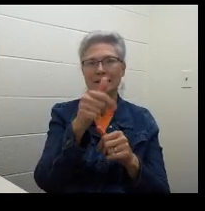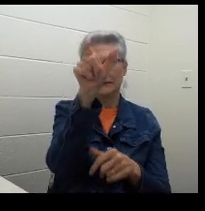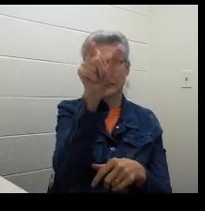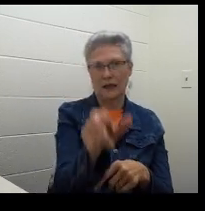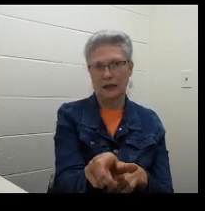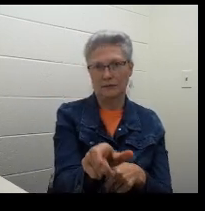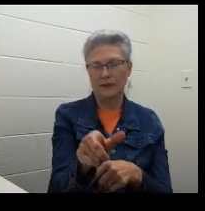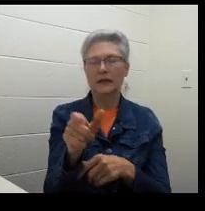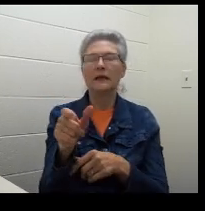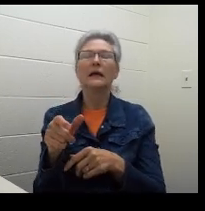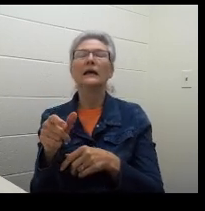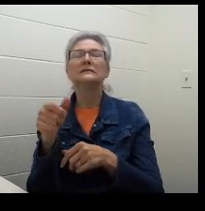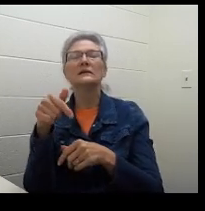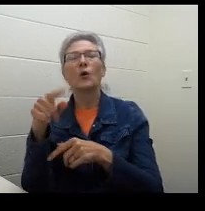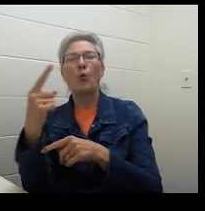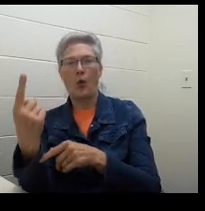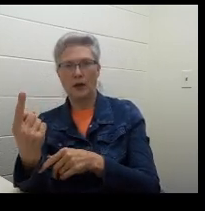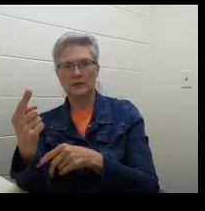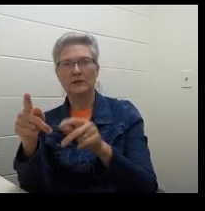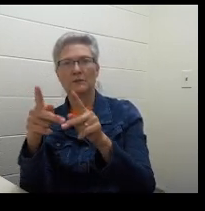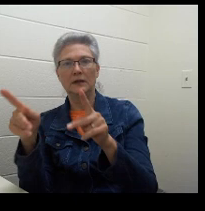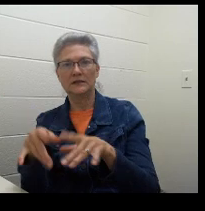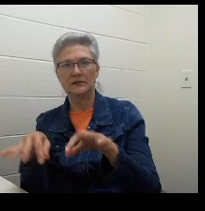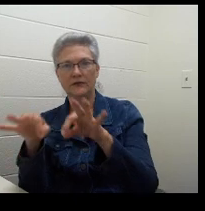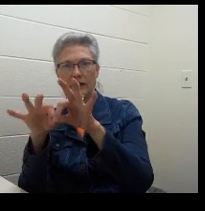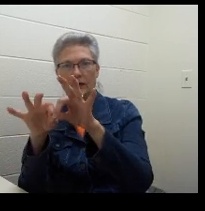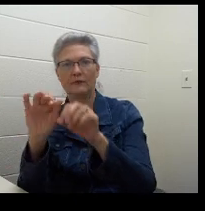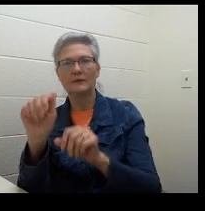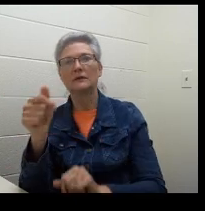It's now in the ones place value as 10